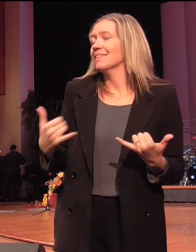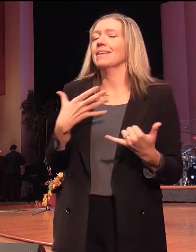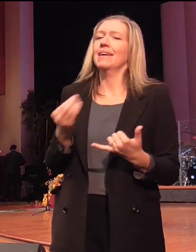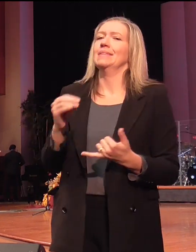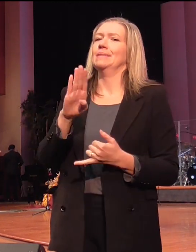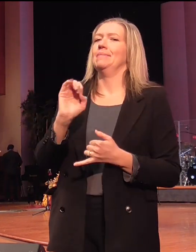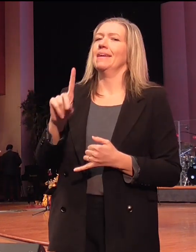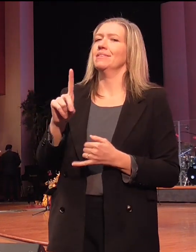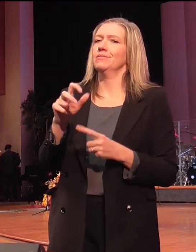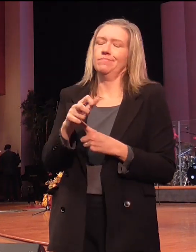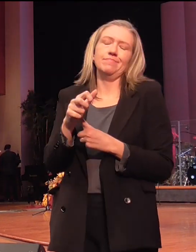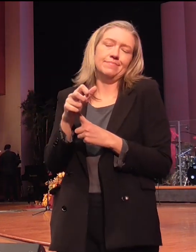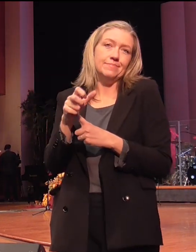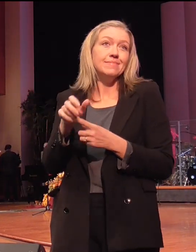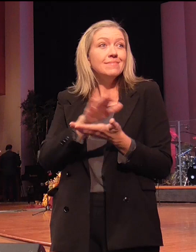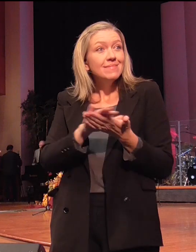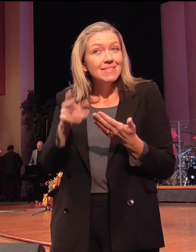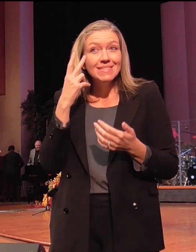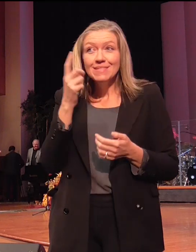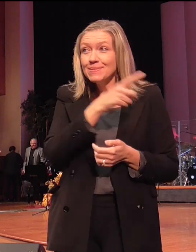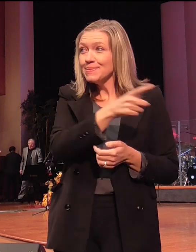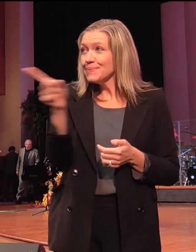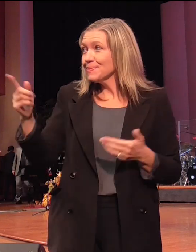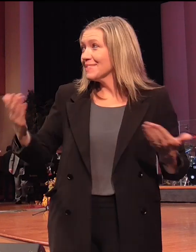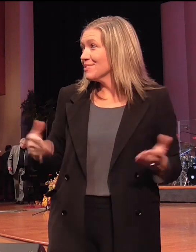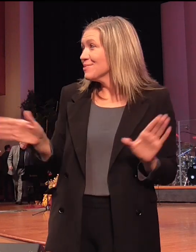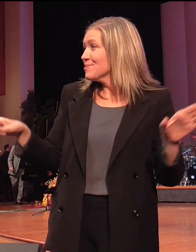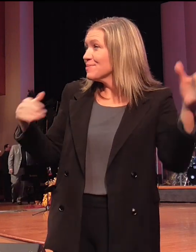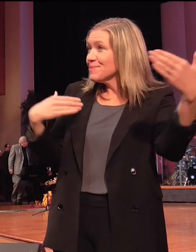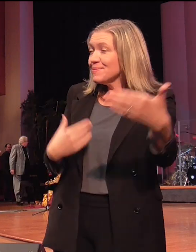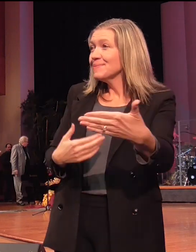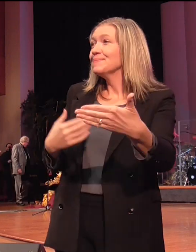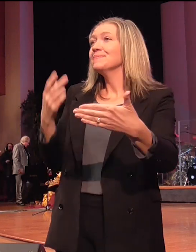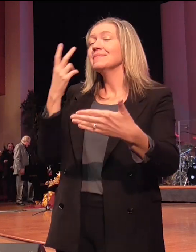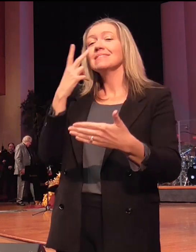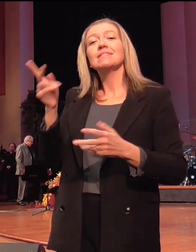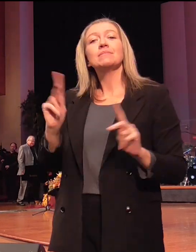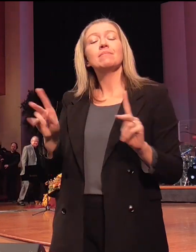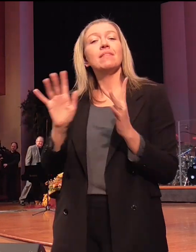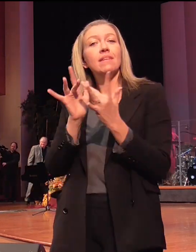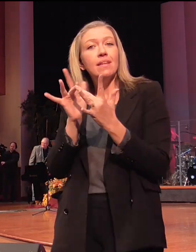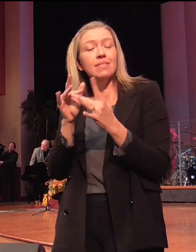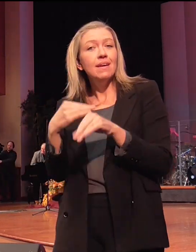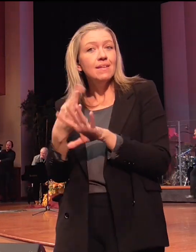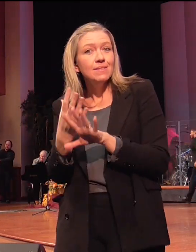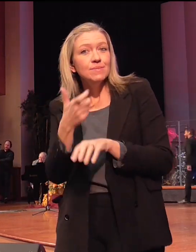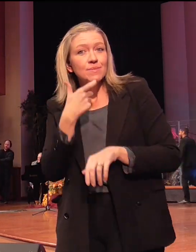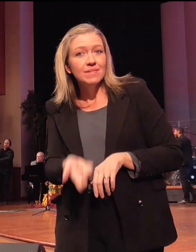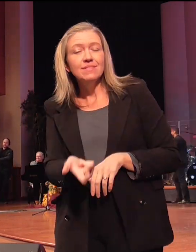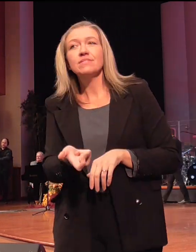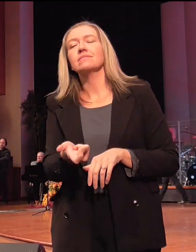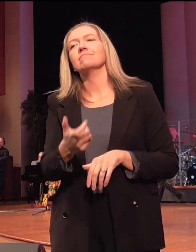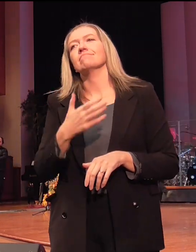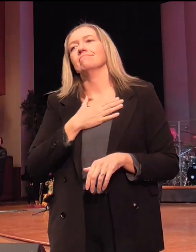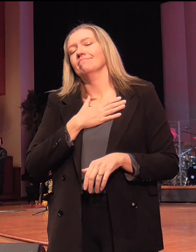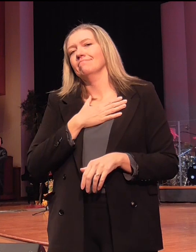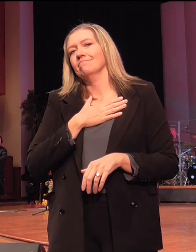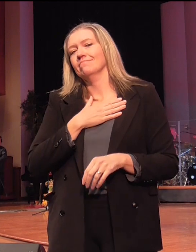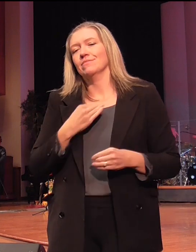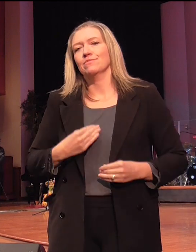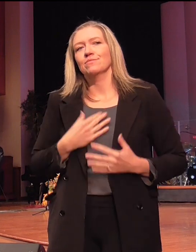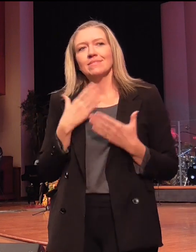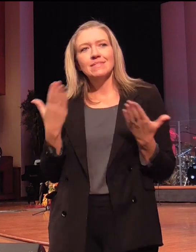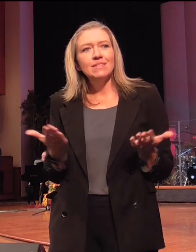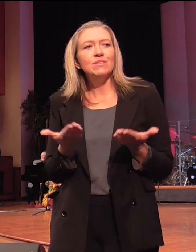band. And it's great to see you all here in this room, to see you here who are tuning in online. What a joy it is to be here